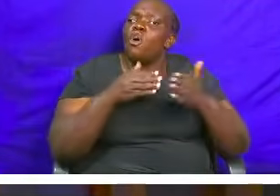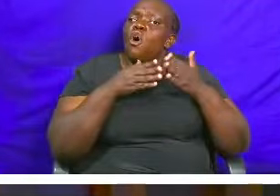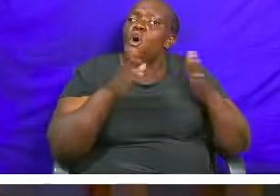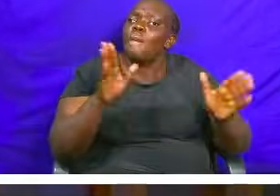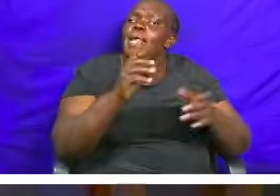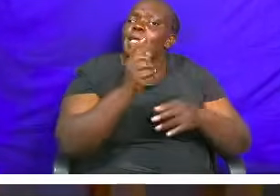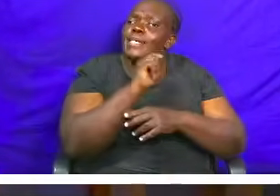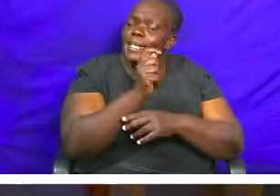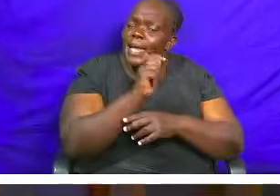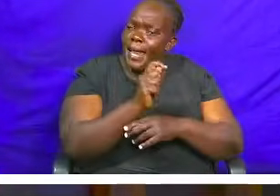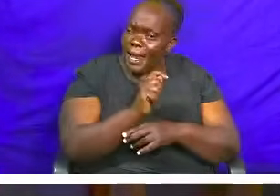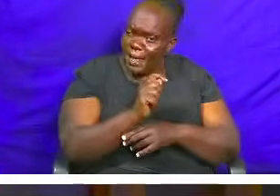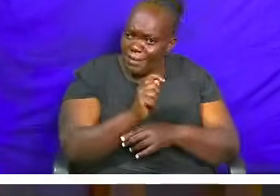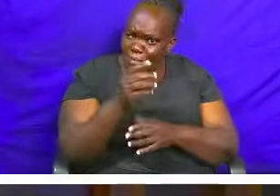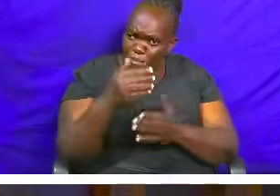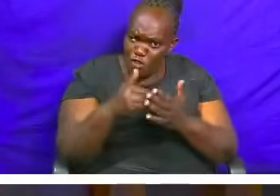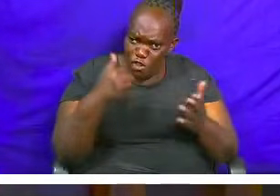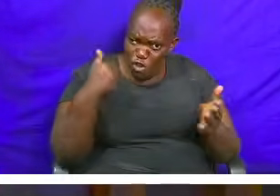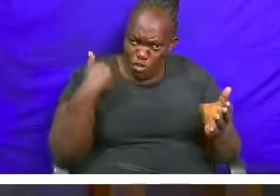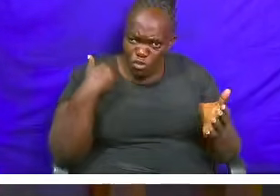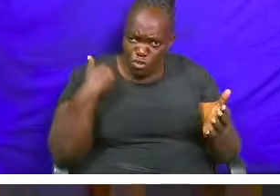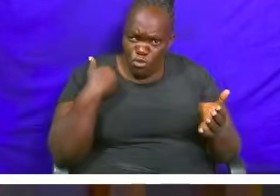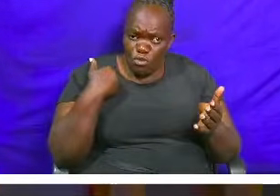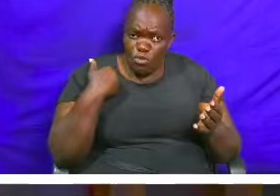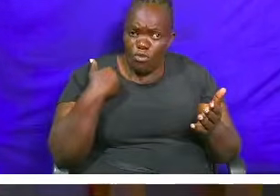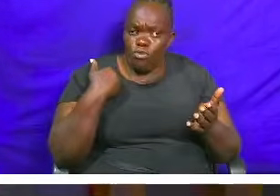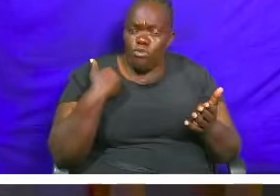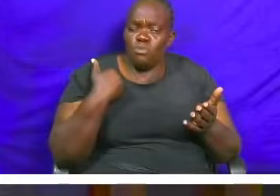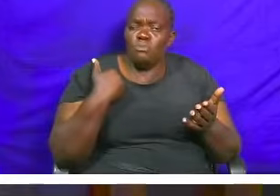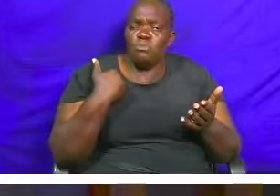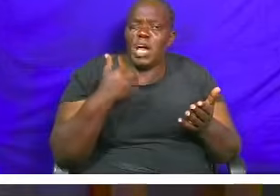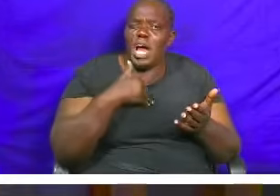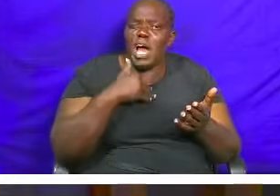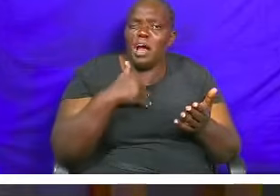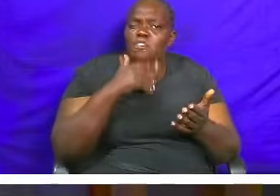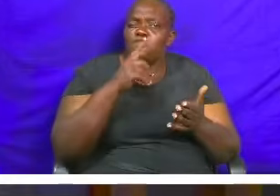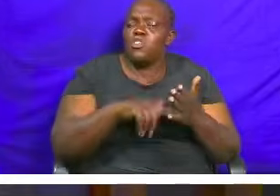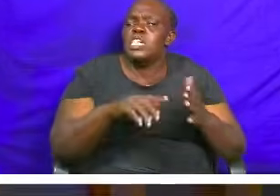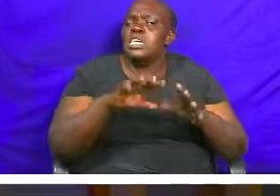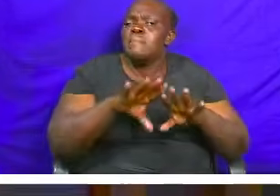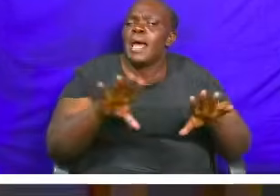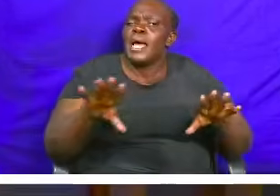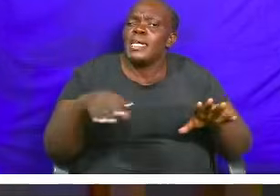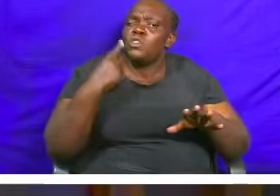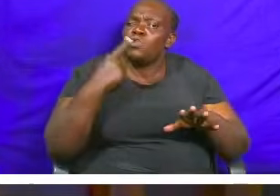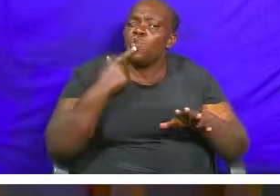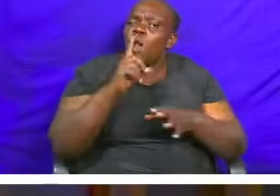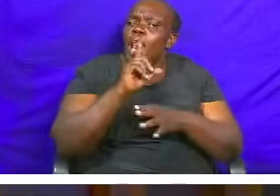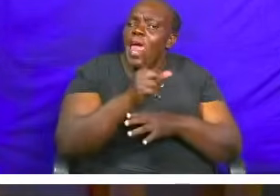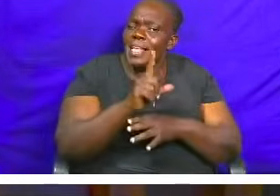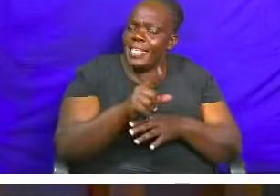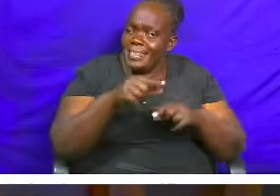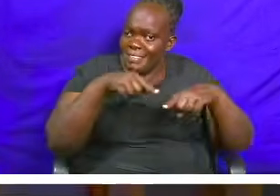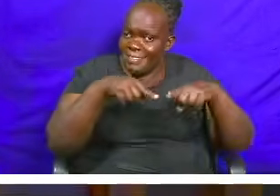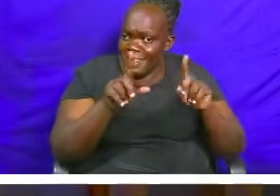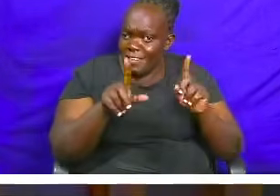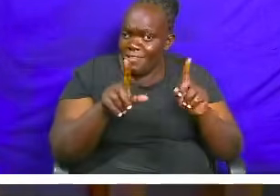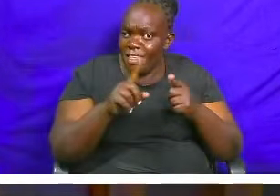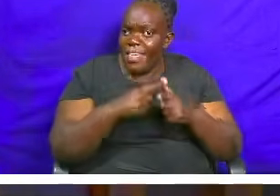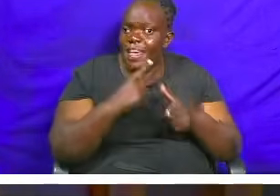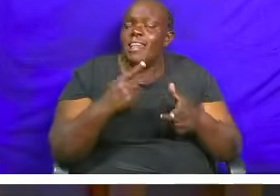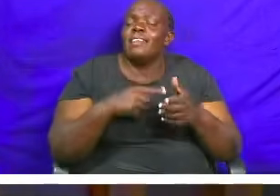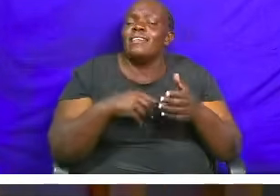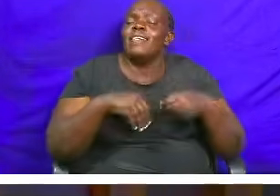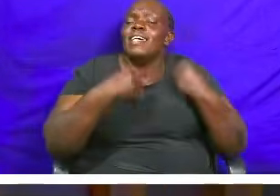System Agreement, where we used to have marketers who are licensed by ourselves tender for supply